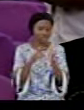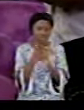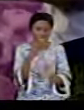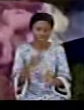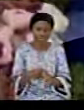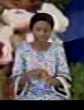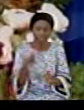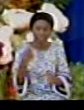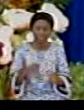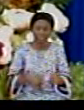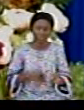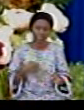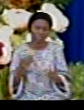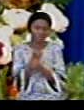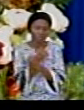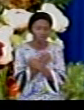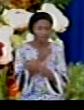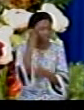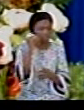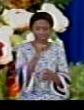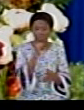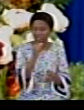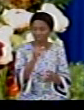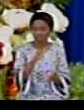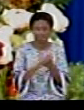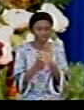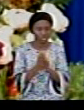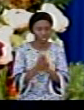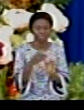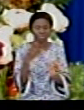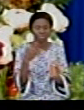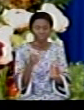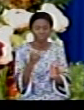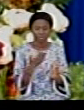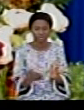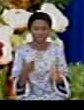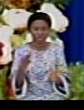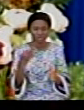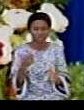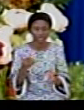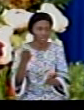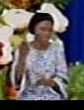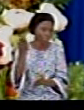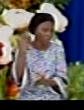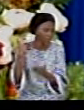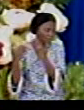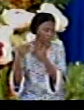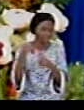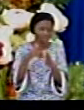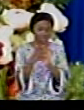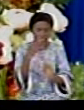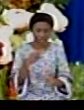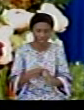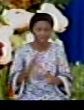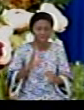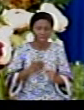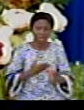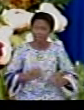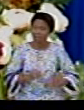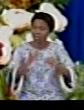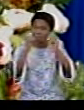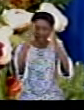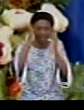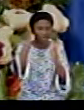will not become a thing of the past in Jesus' name. Our commitment will be a thing of the